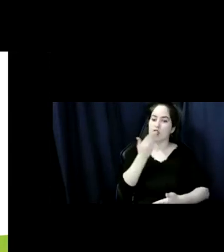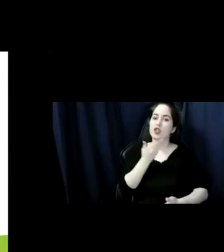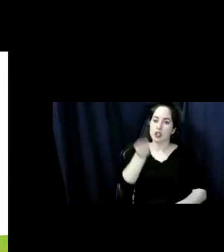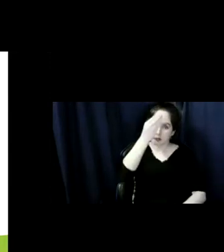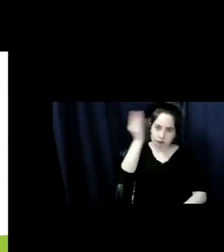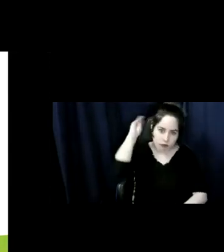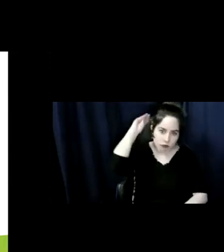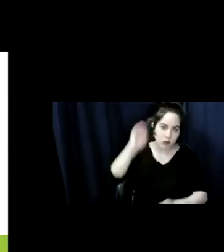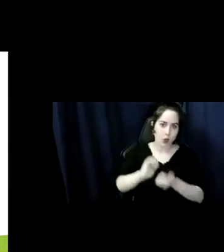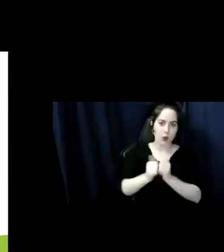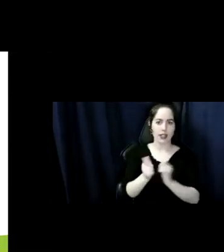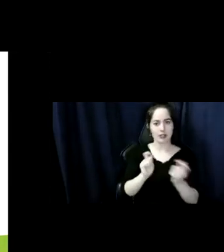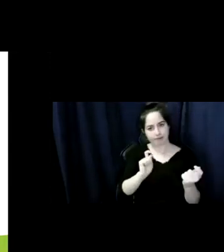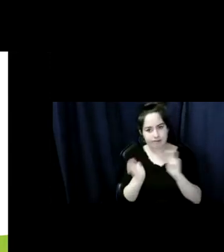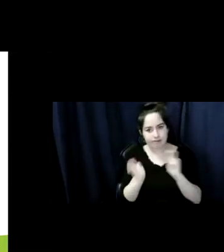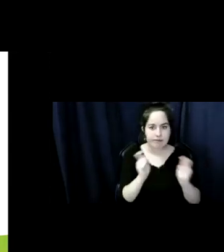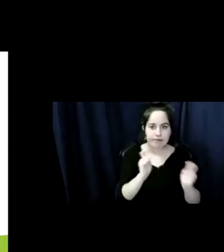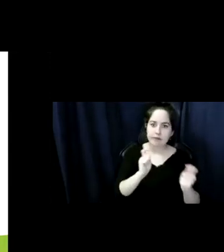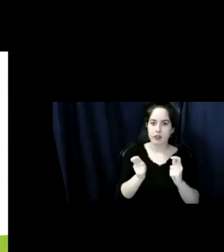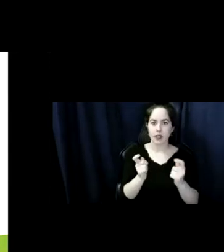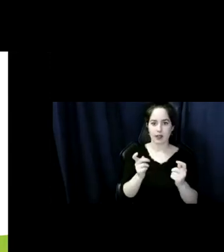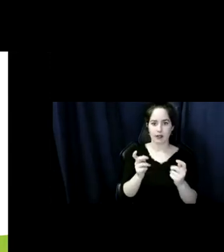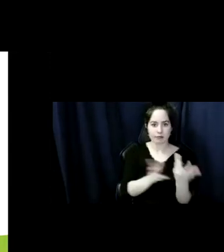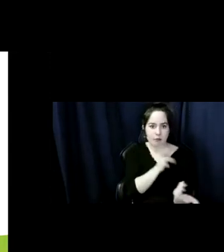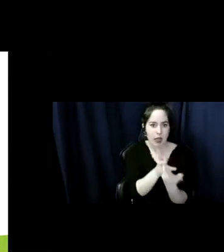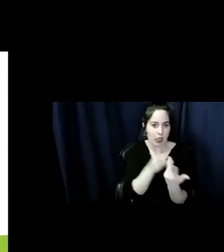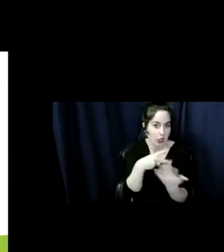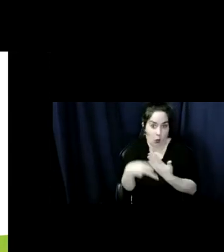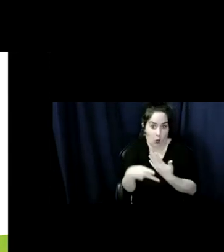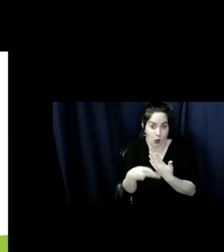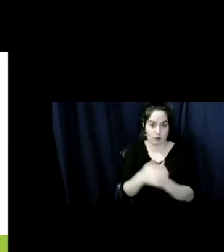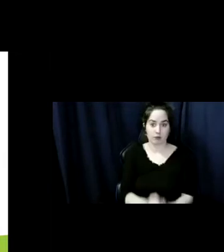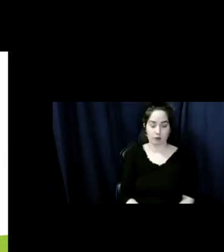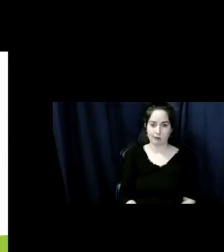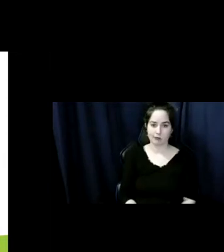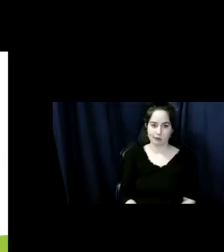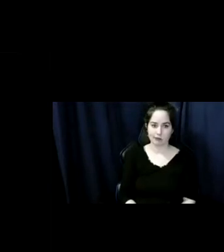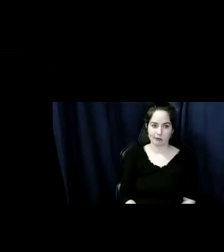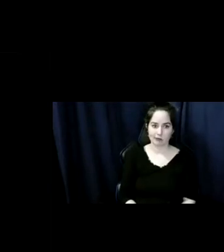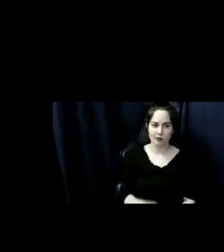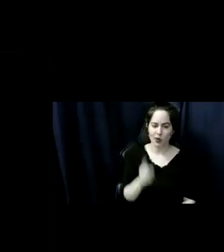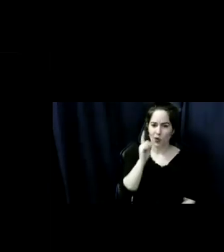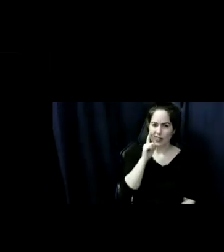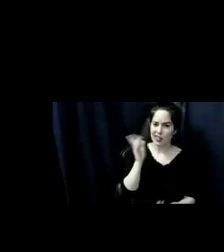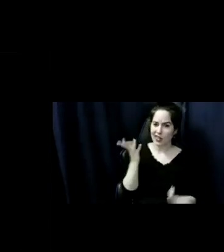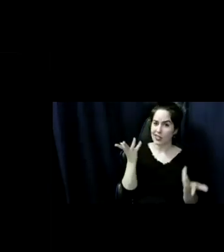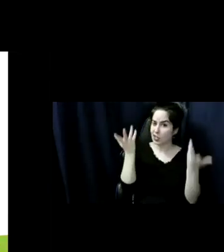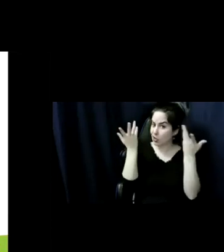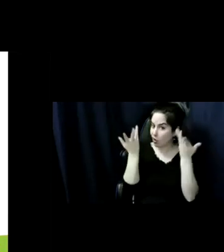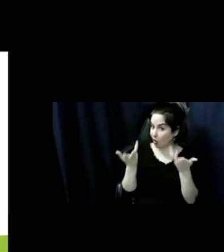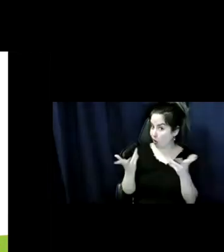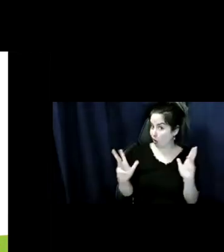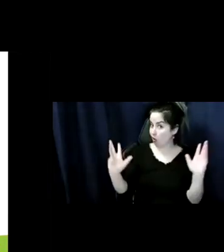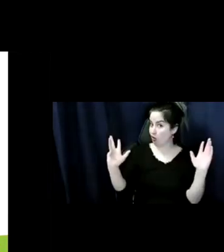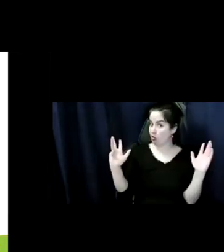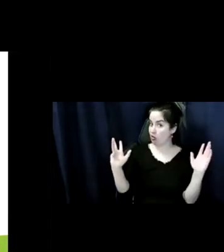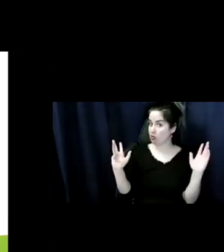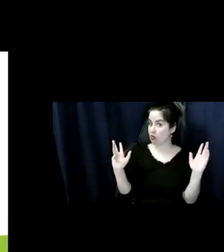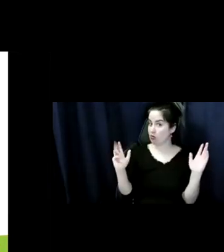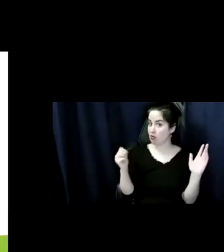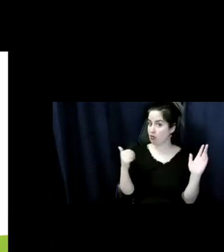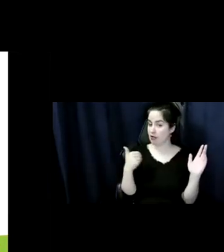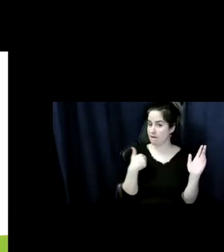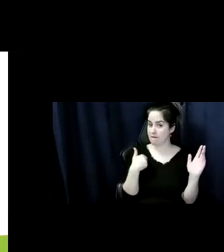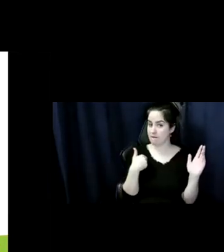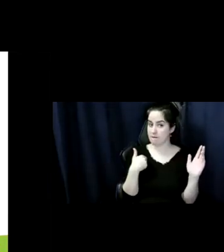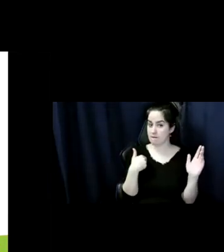us redesign programs. So that's kind of all I have. That's all I have. You can contact